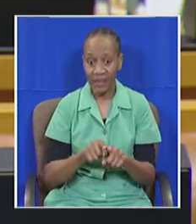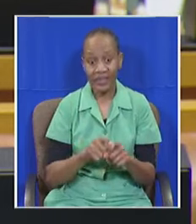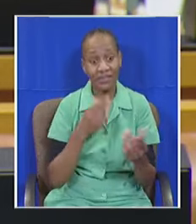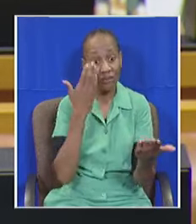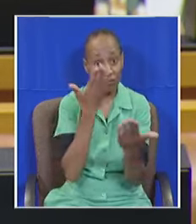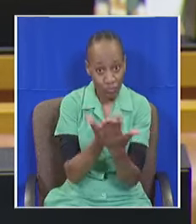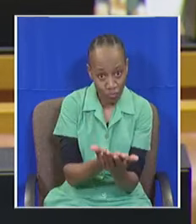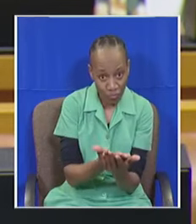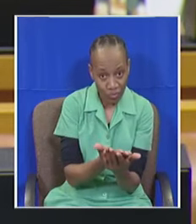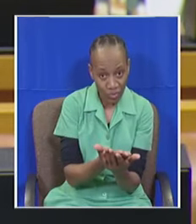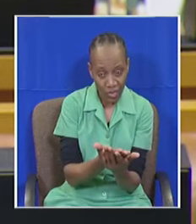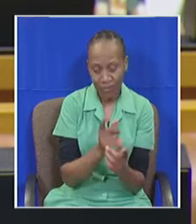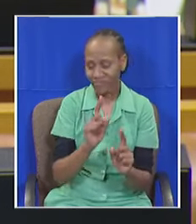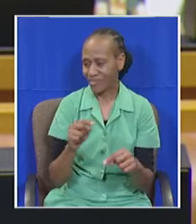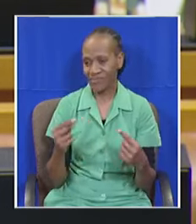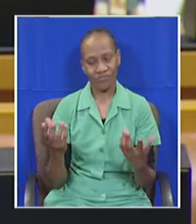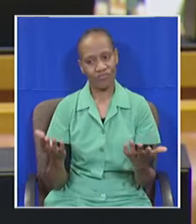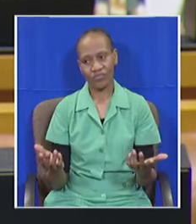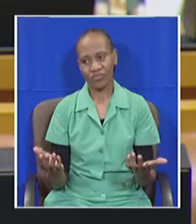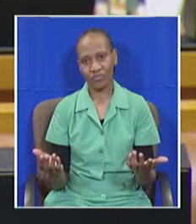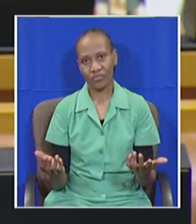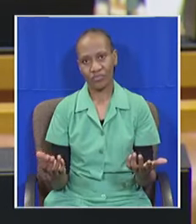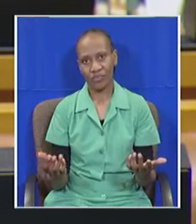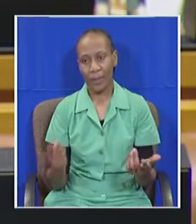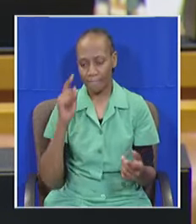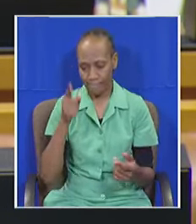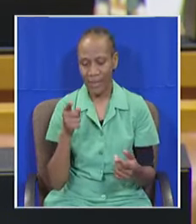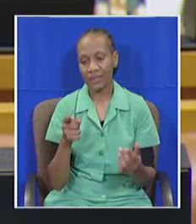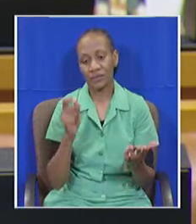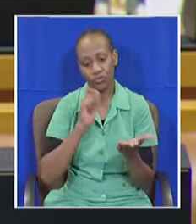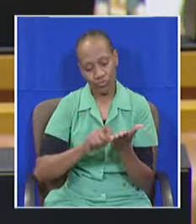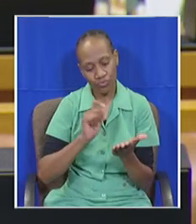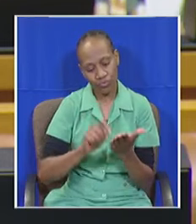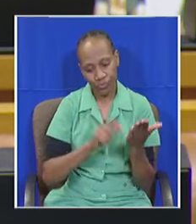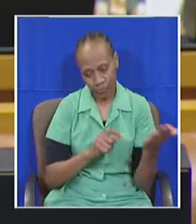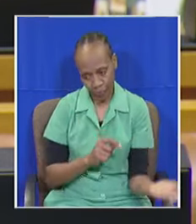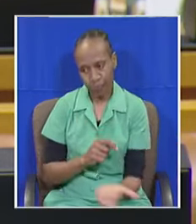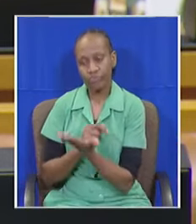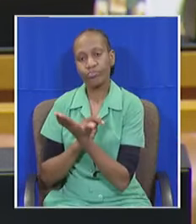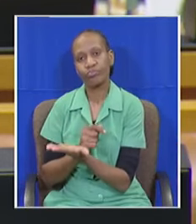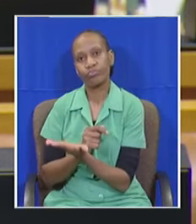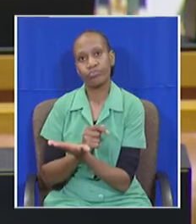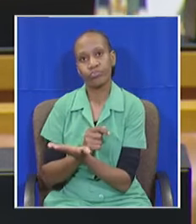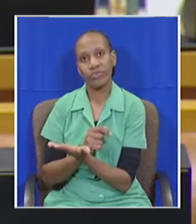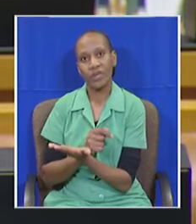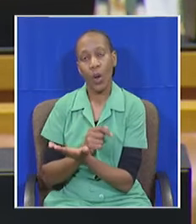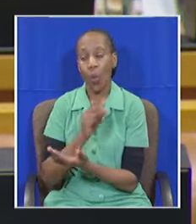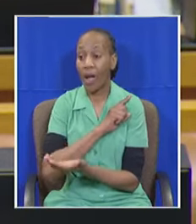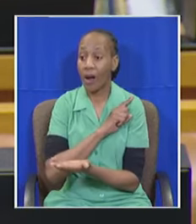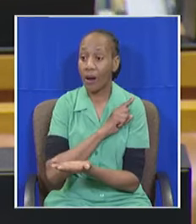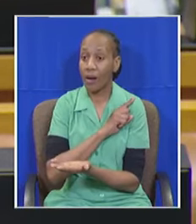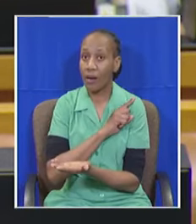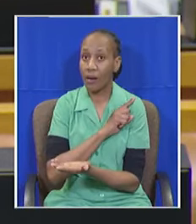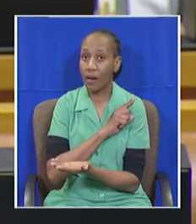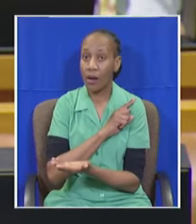alleging misconduct, which must be brought to the attention of the House only